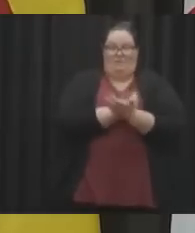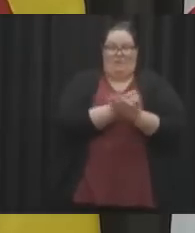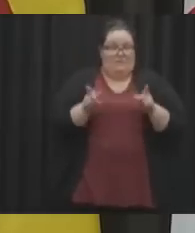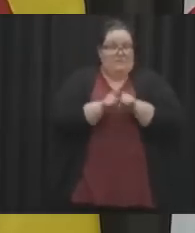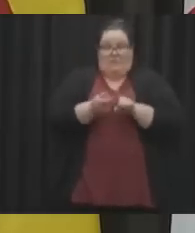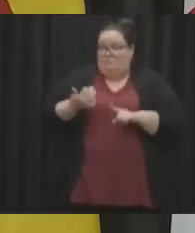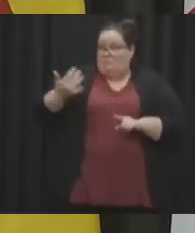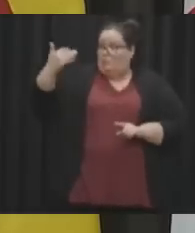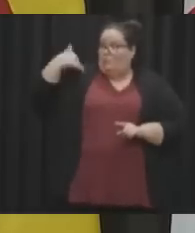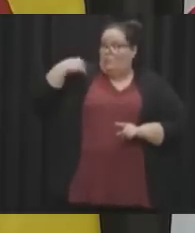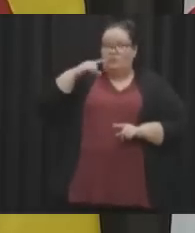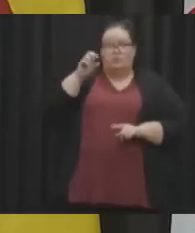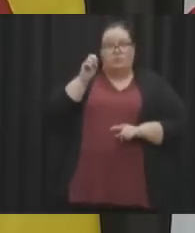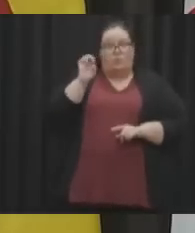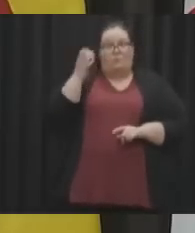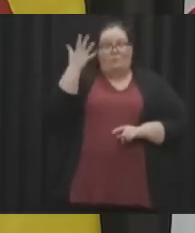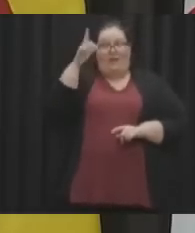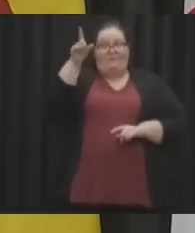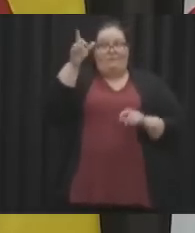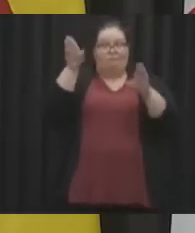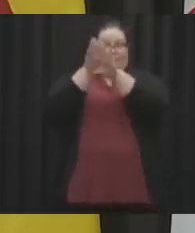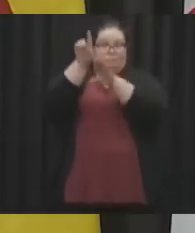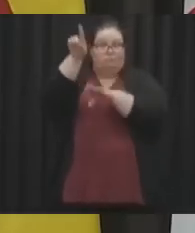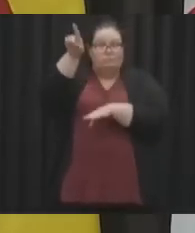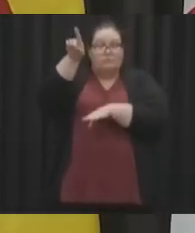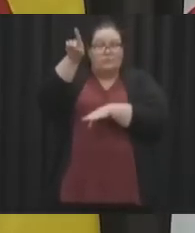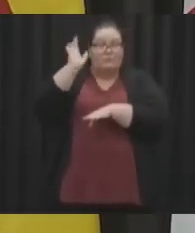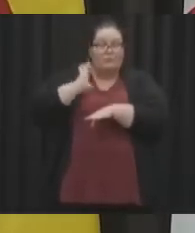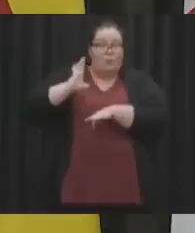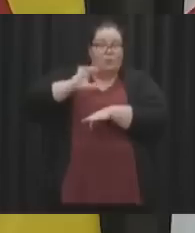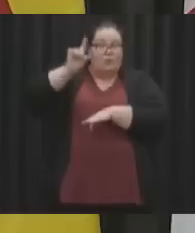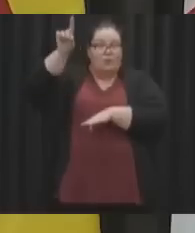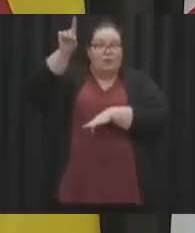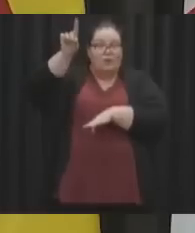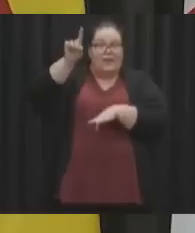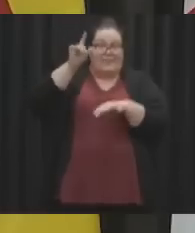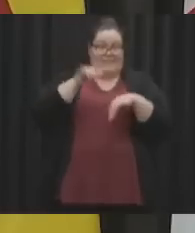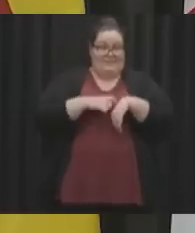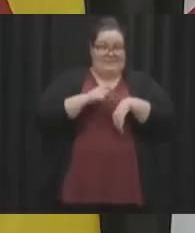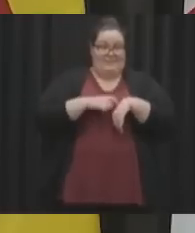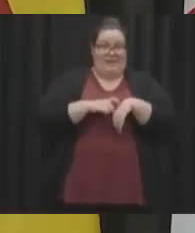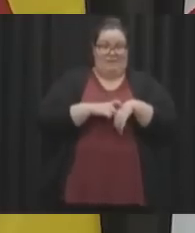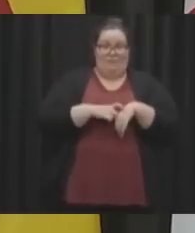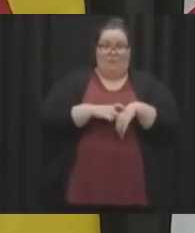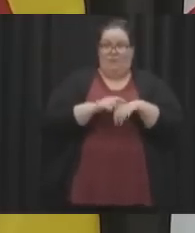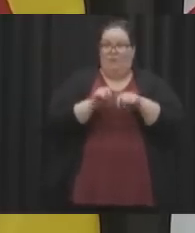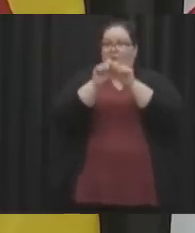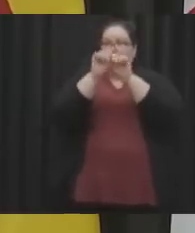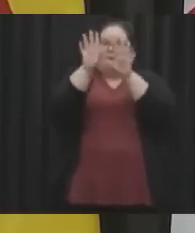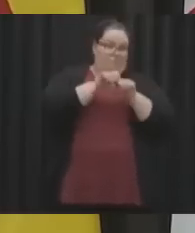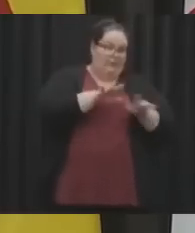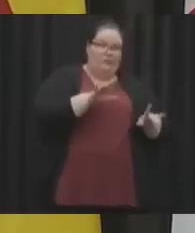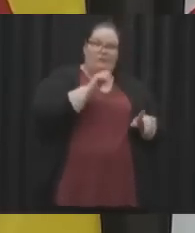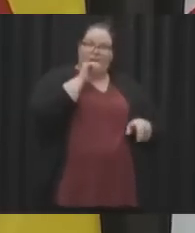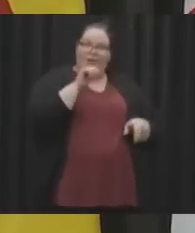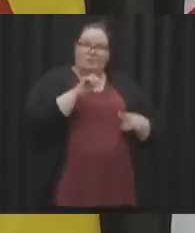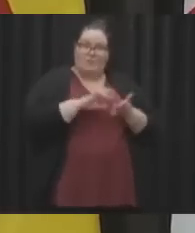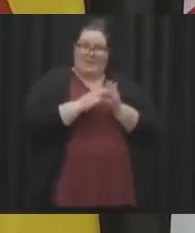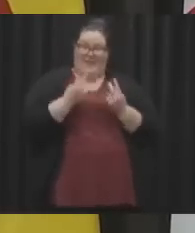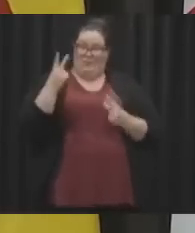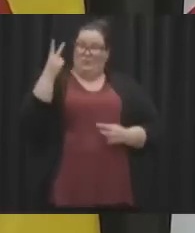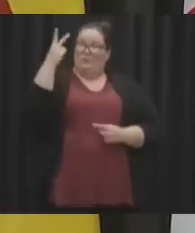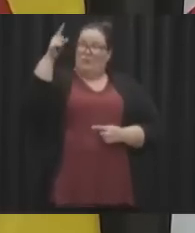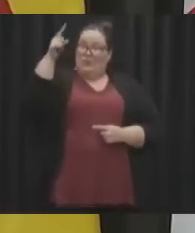put this weekend, the fewer people moving around and the fewer people accumulating more close contacts, the better. That is how we are going to get through